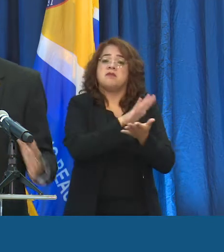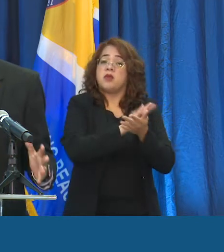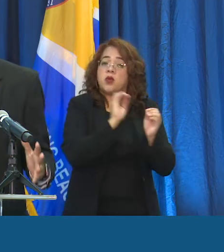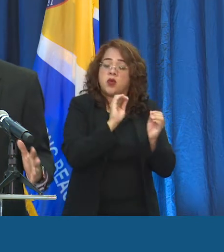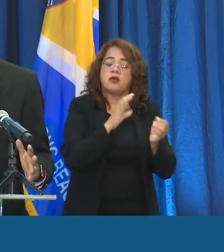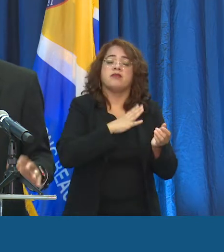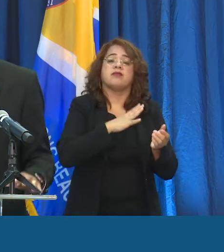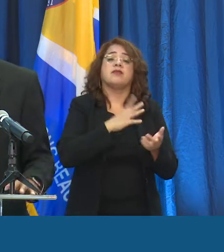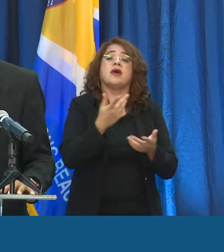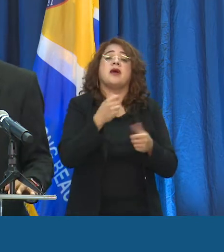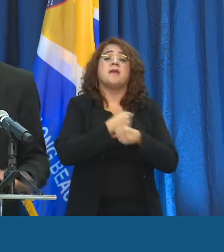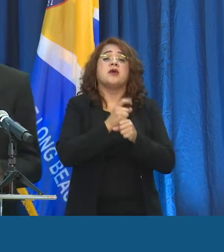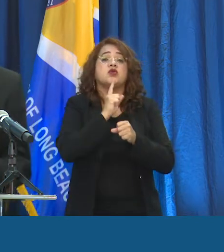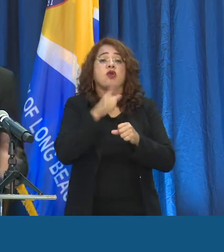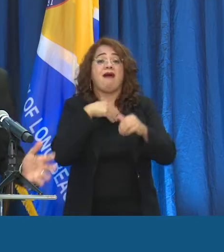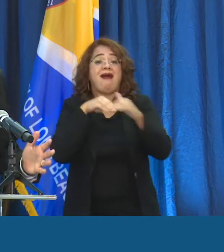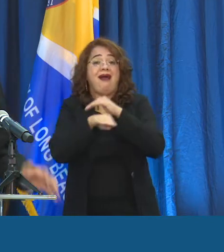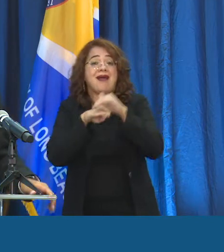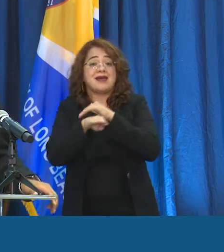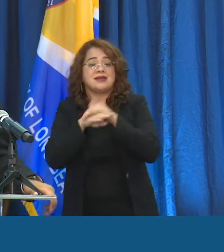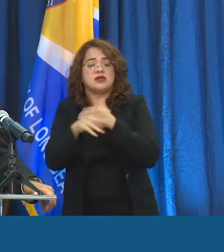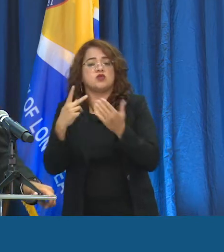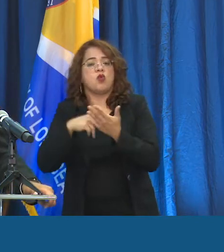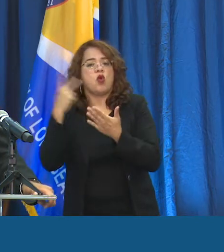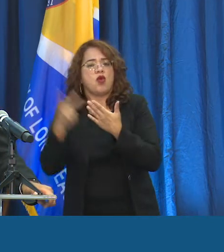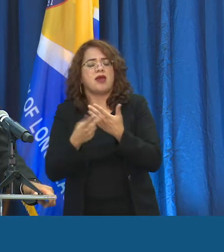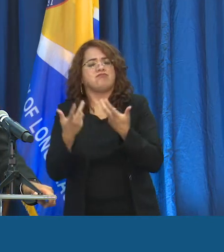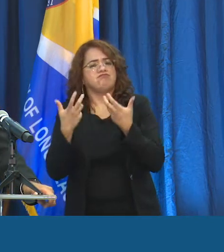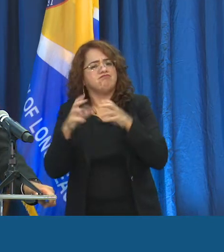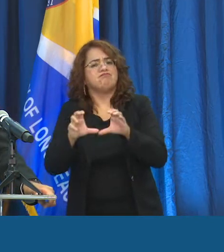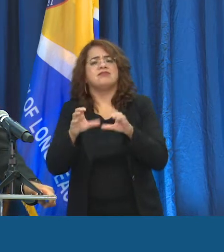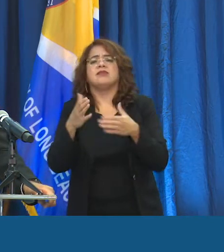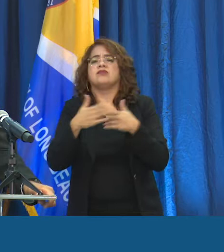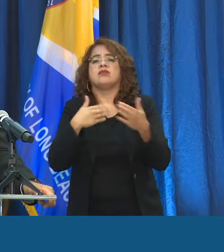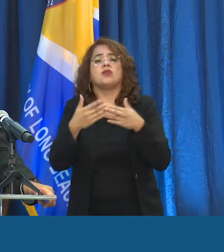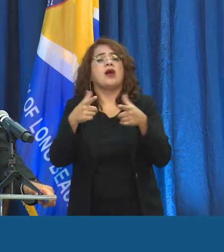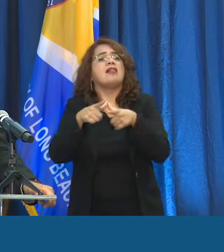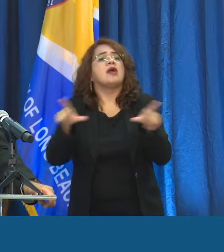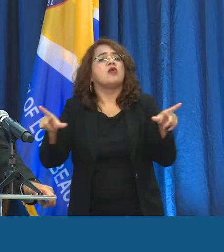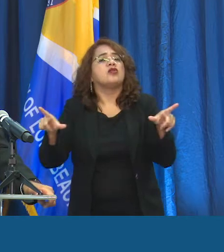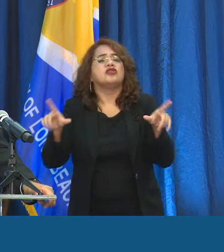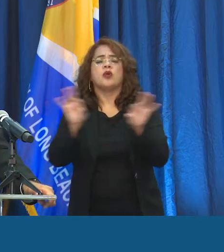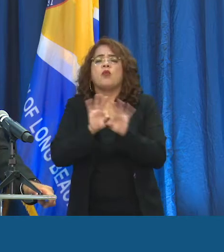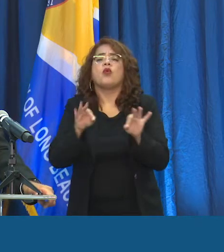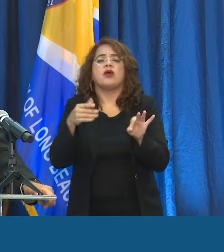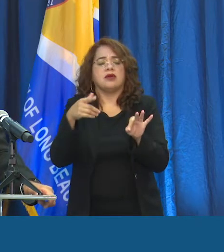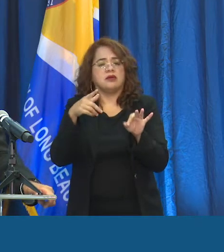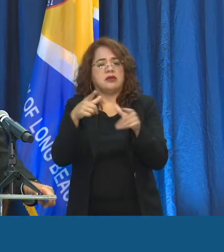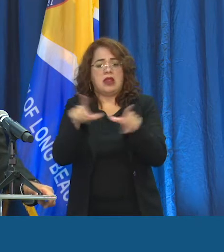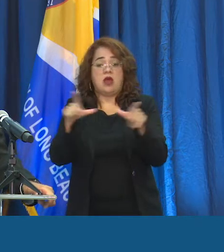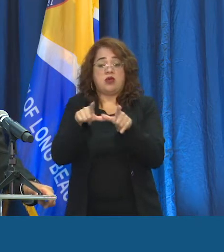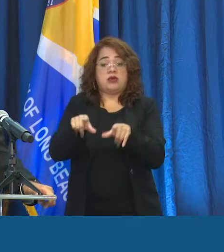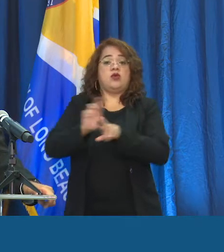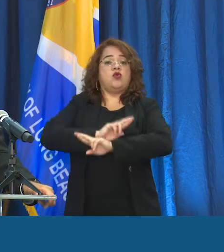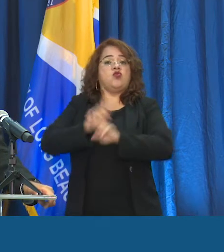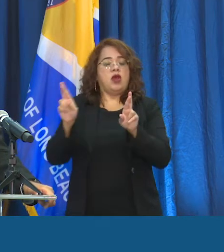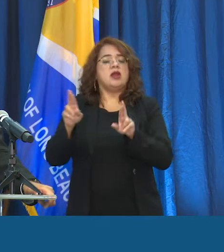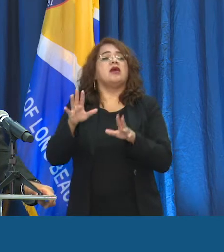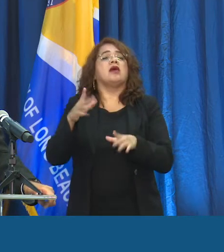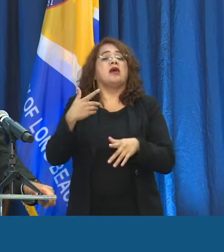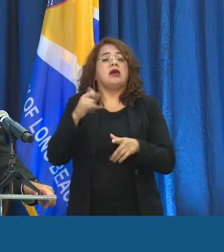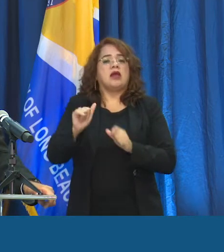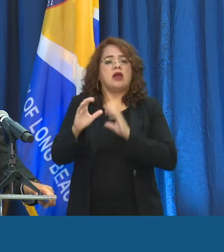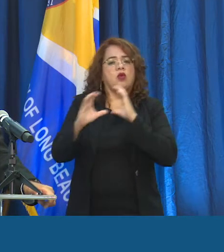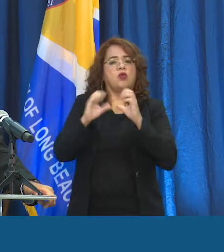all members of the community, no matter what language they speak or where they're from, have access to their government so that they can be heard. So